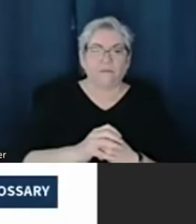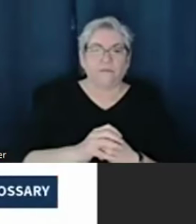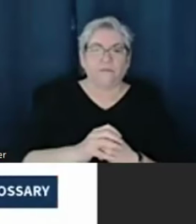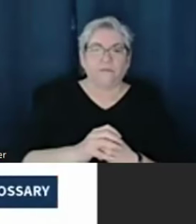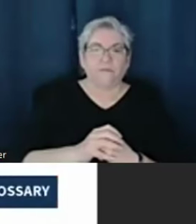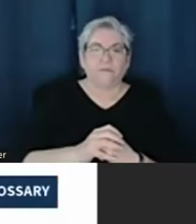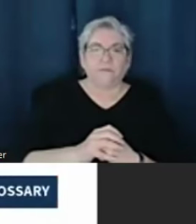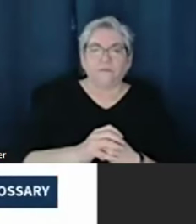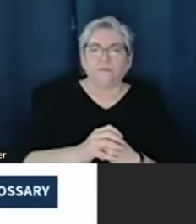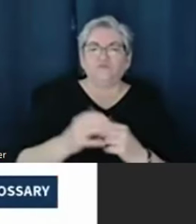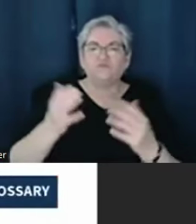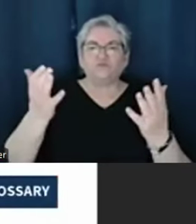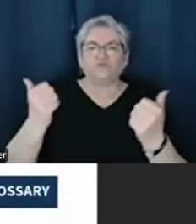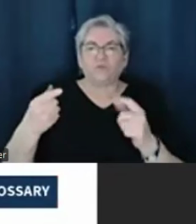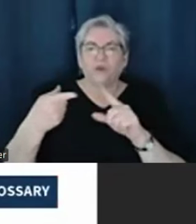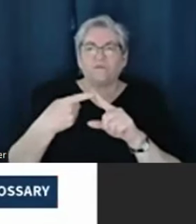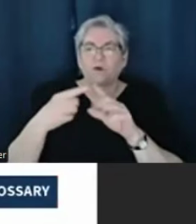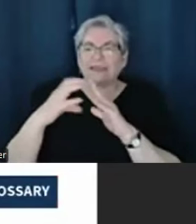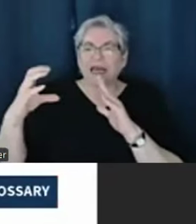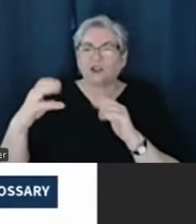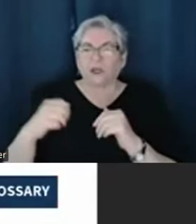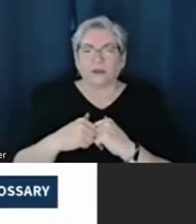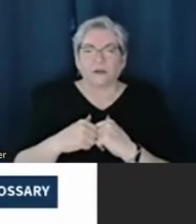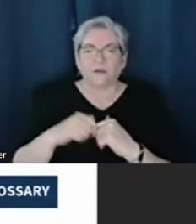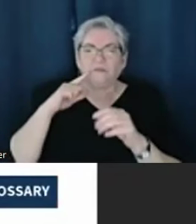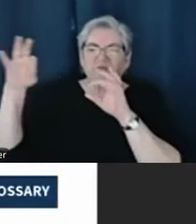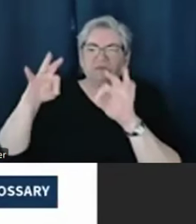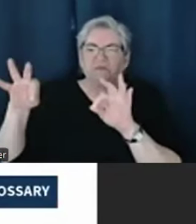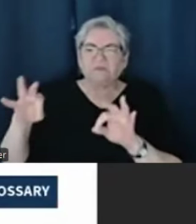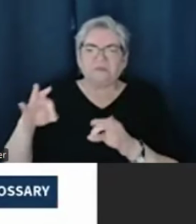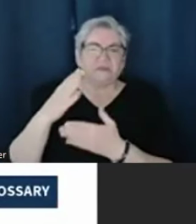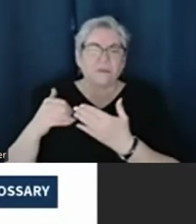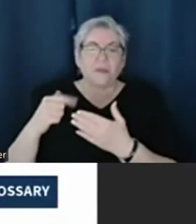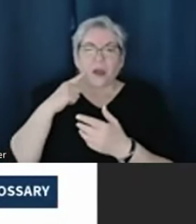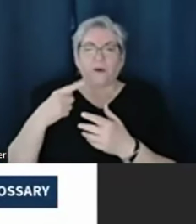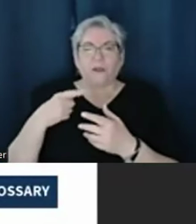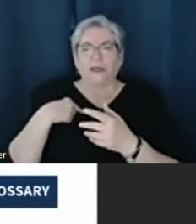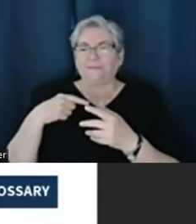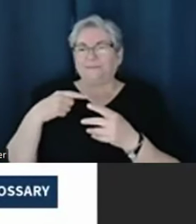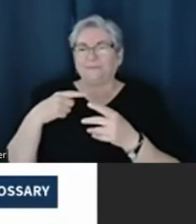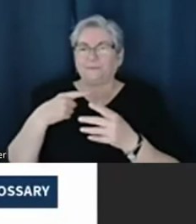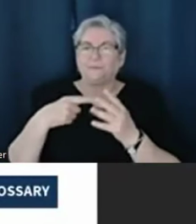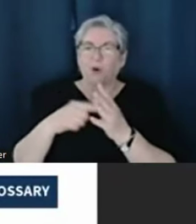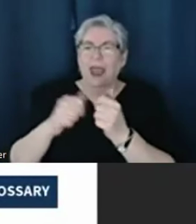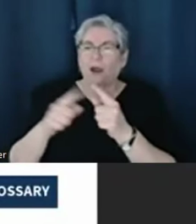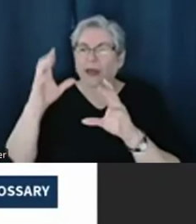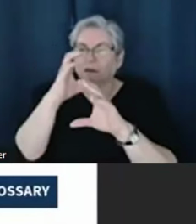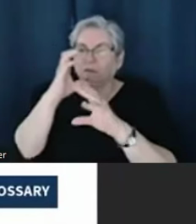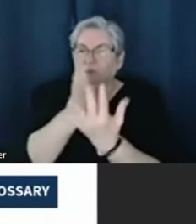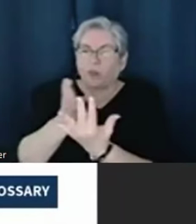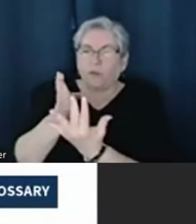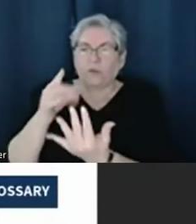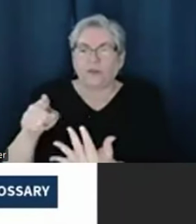Let's move into the first section, and we'll just scroll through a few things that I want to point out about how to sort of navigate the document and use it. Each